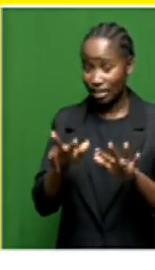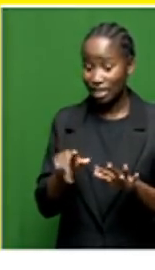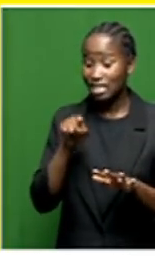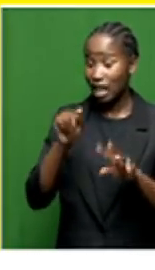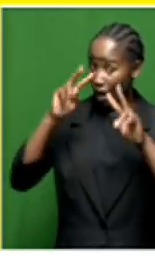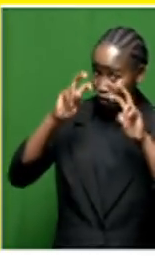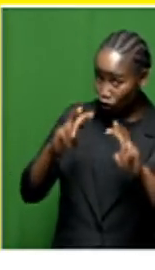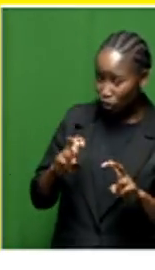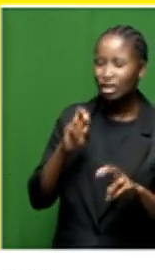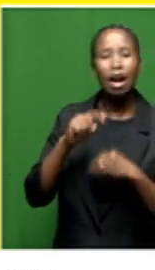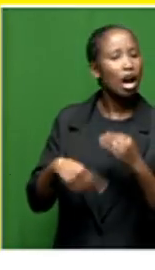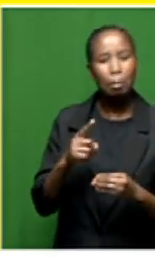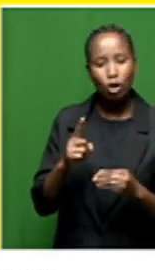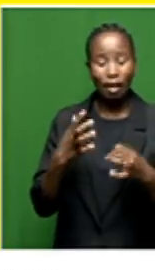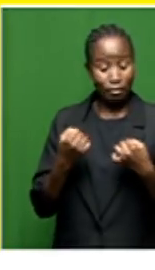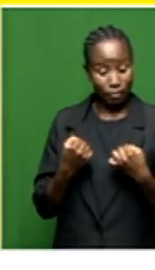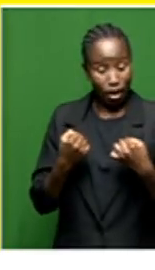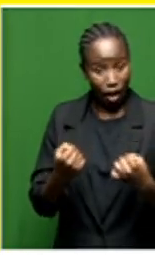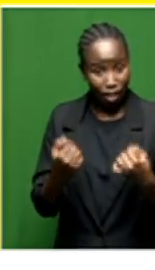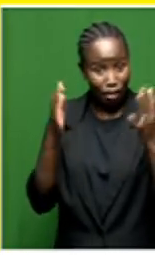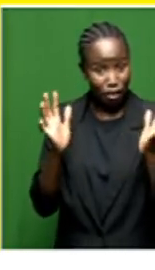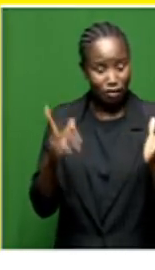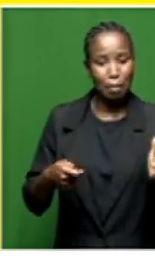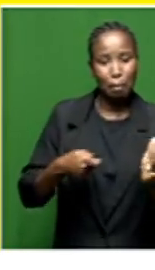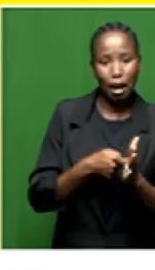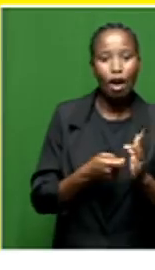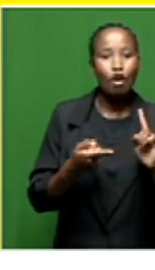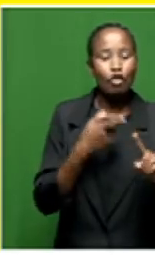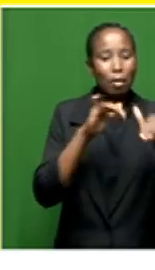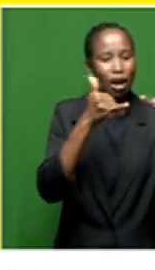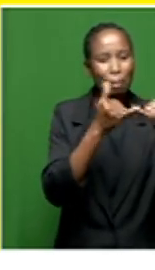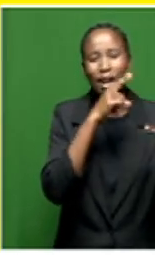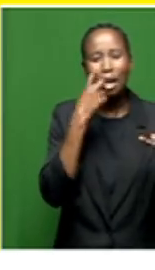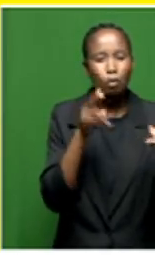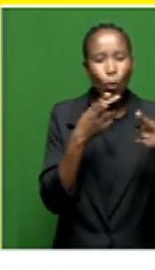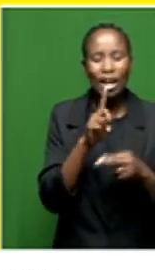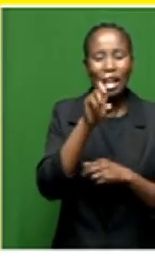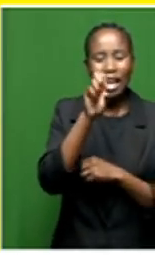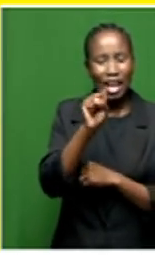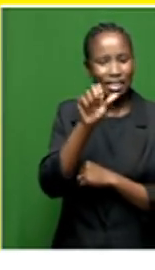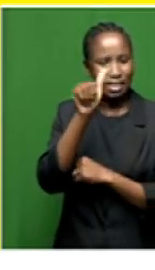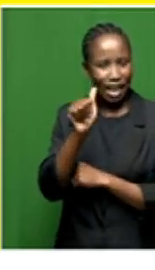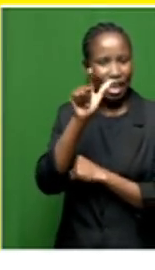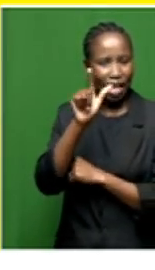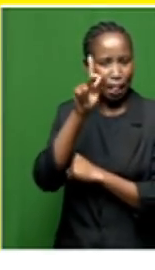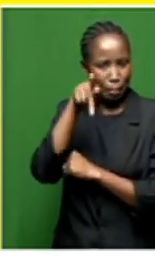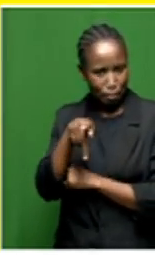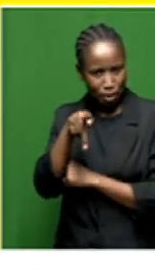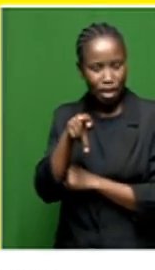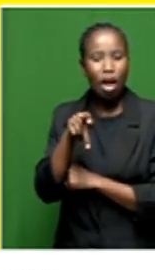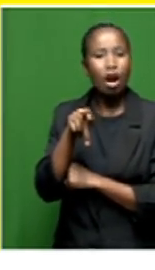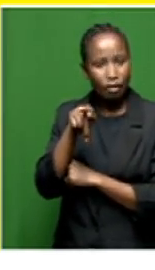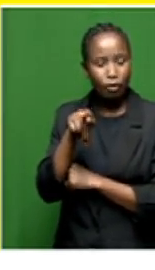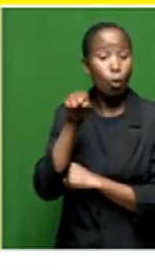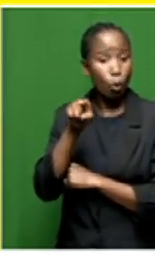relates to a vehicle that was purchased by a company called SALP Holdings and initially